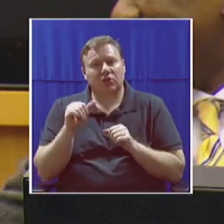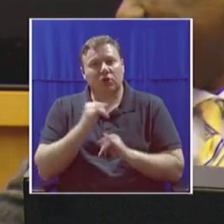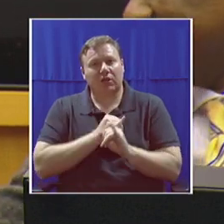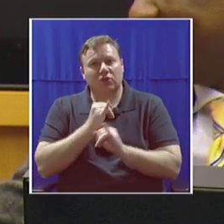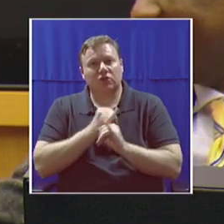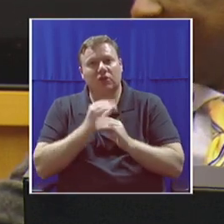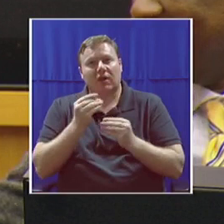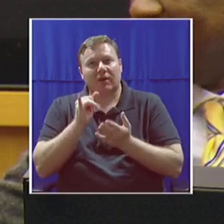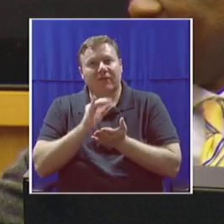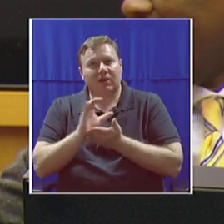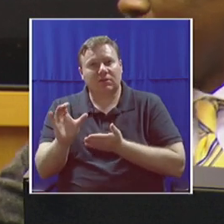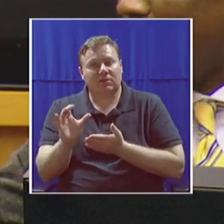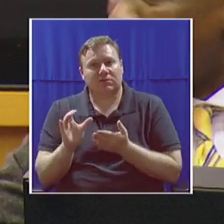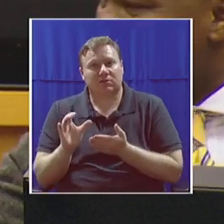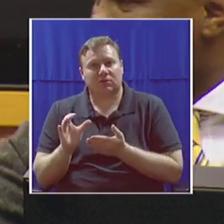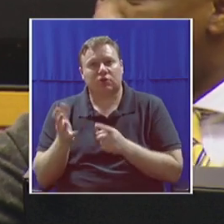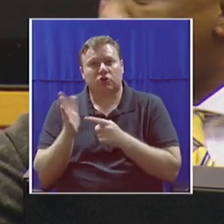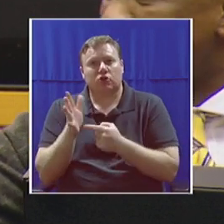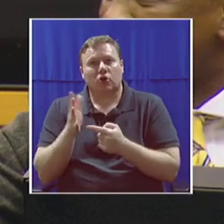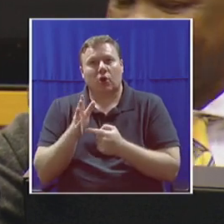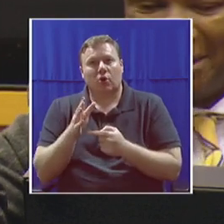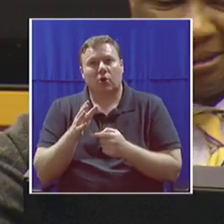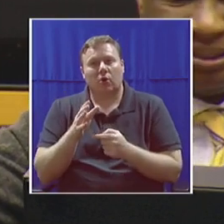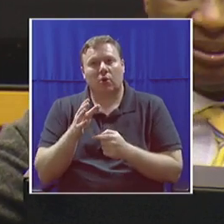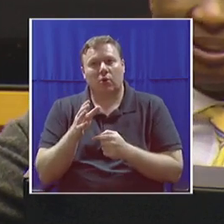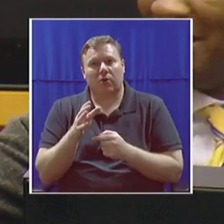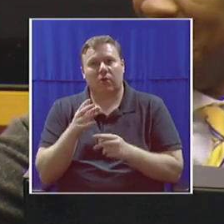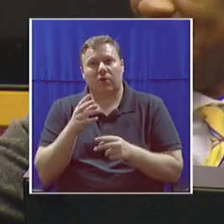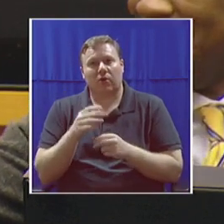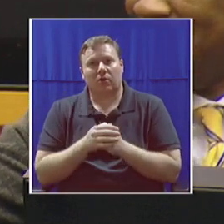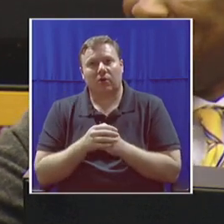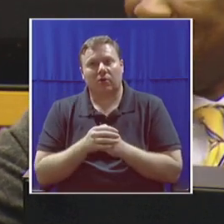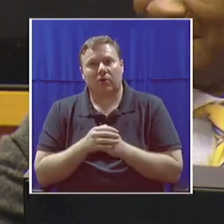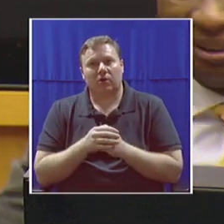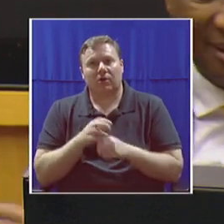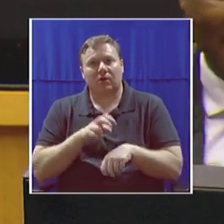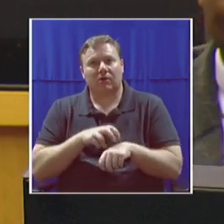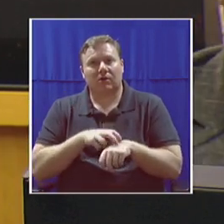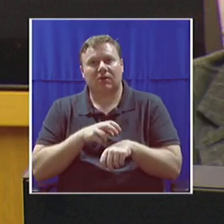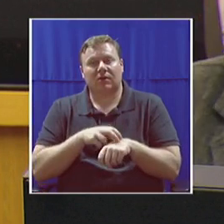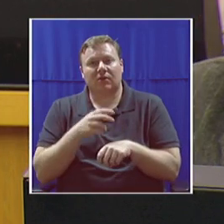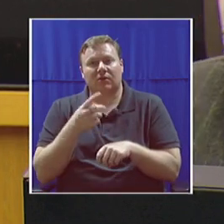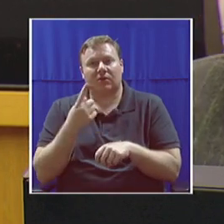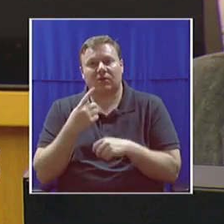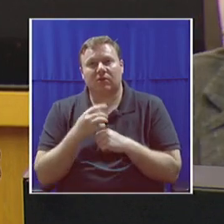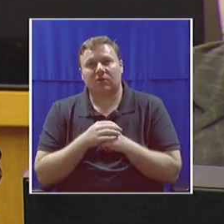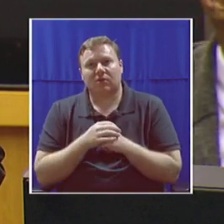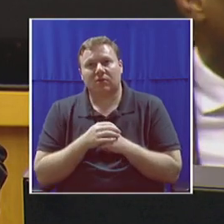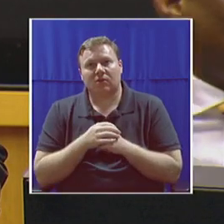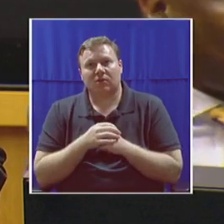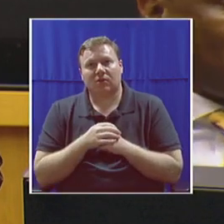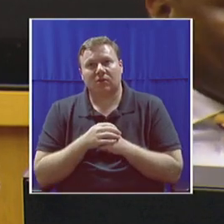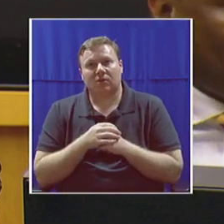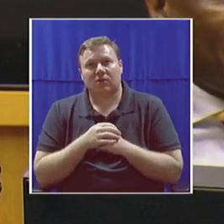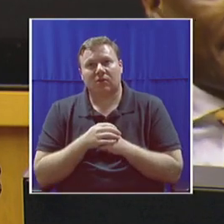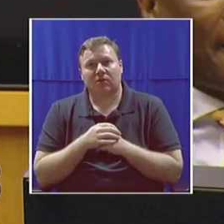the required regulator to unlock the much needed investment into South African